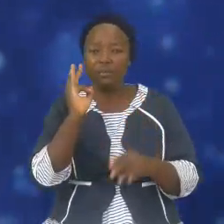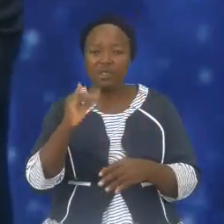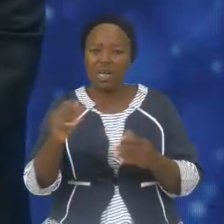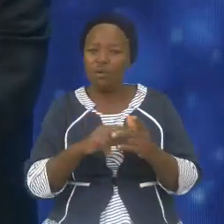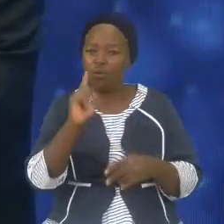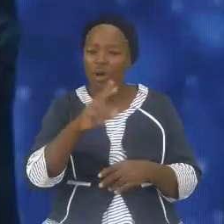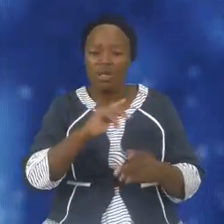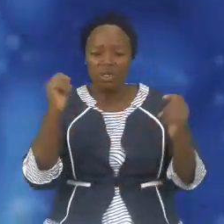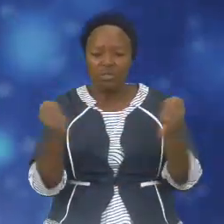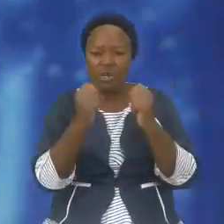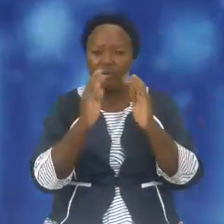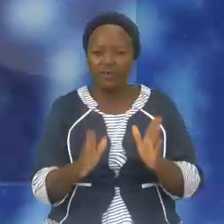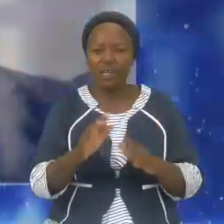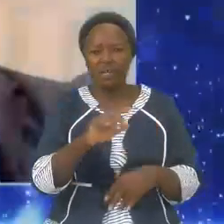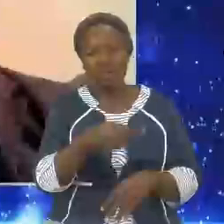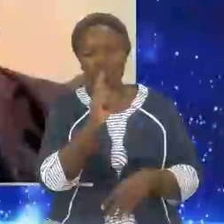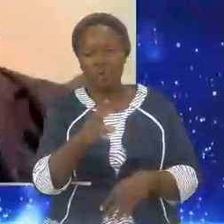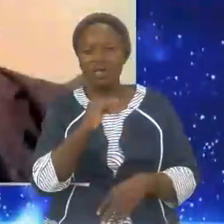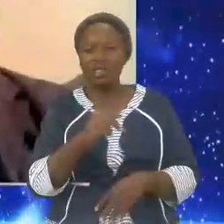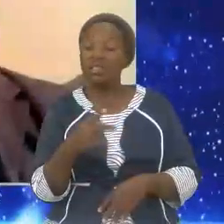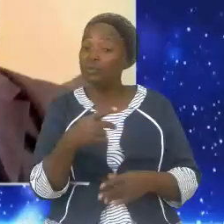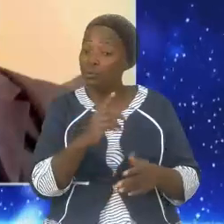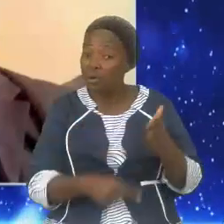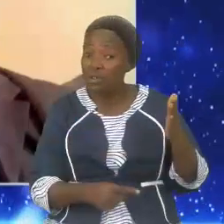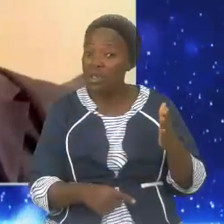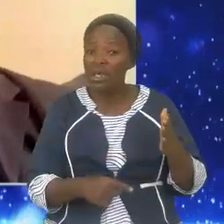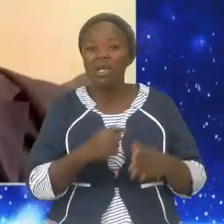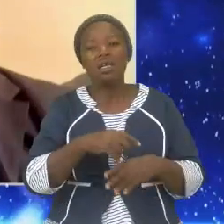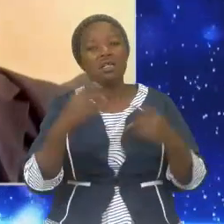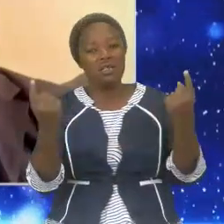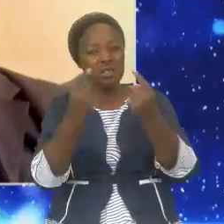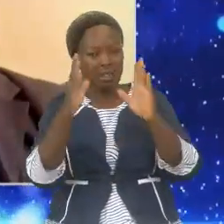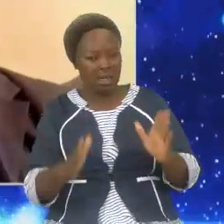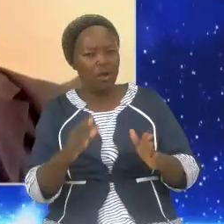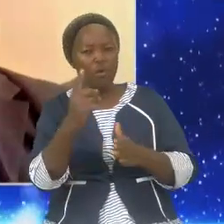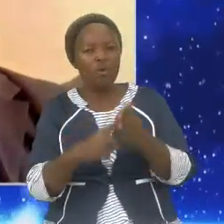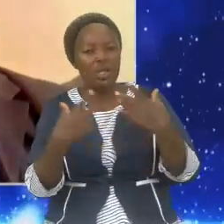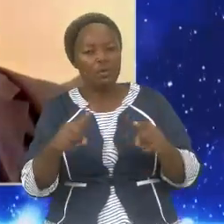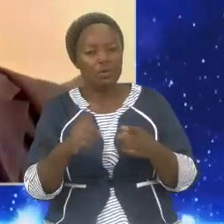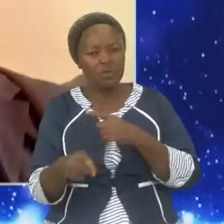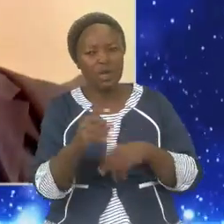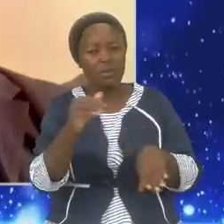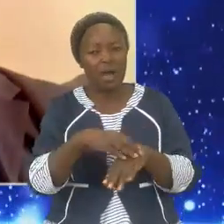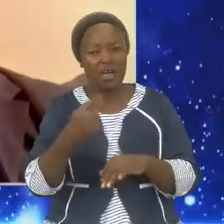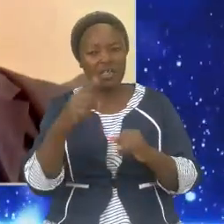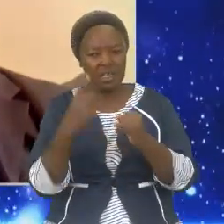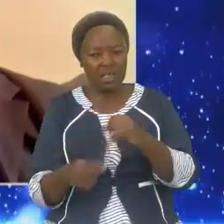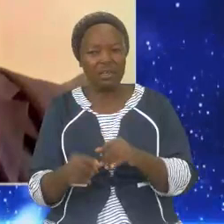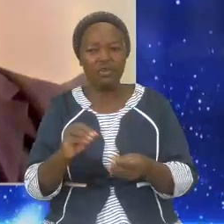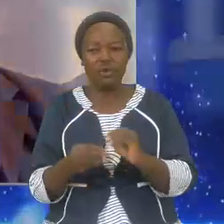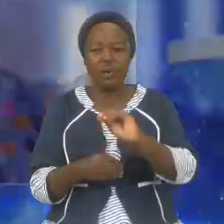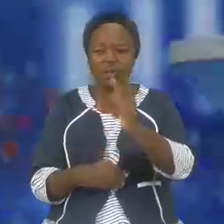one is a transgressor. What happens to them at the end? Number three, the